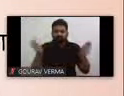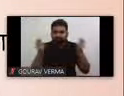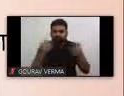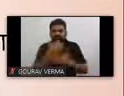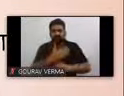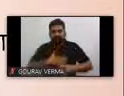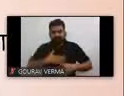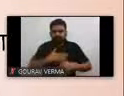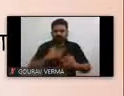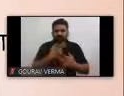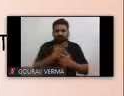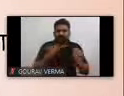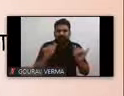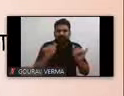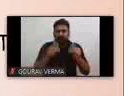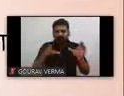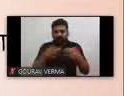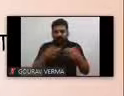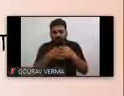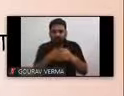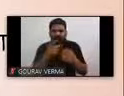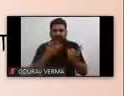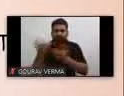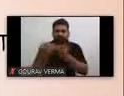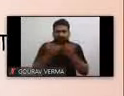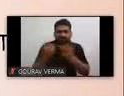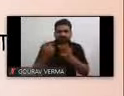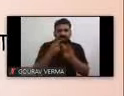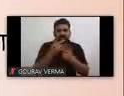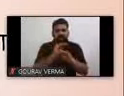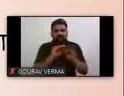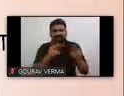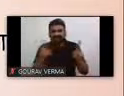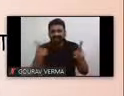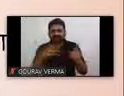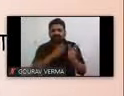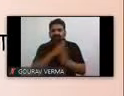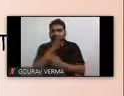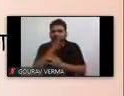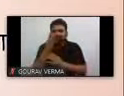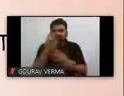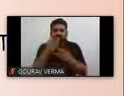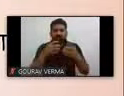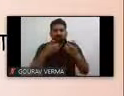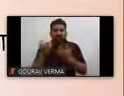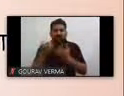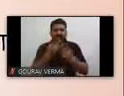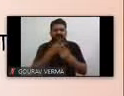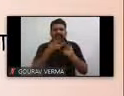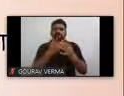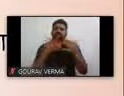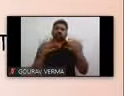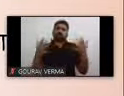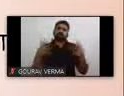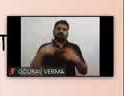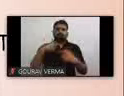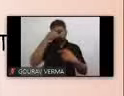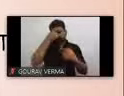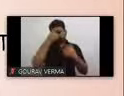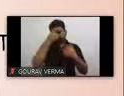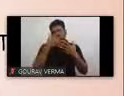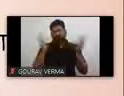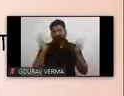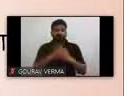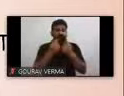part of a play group, being going shopping with the parents, going to the market, this becomes a big issue. Many